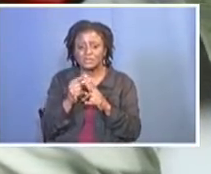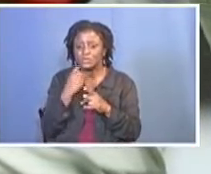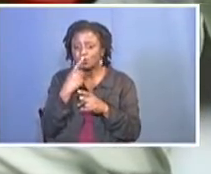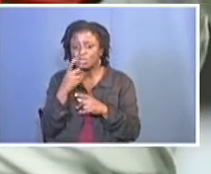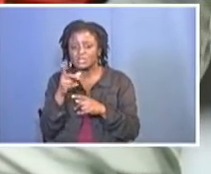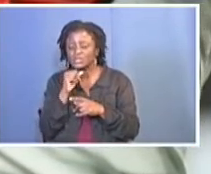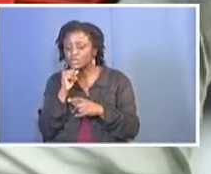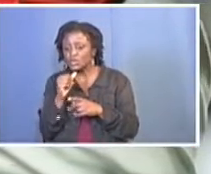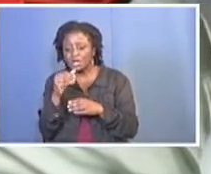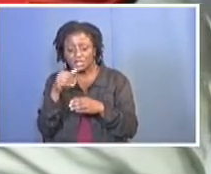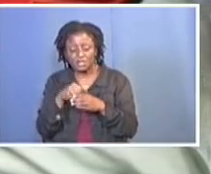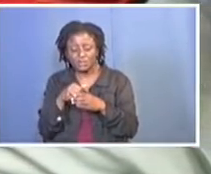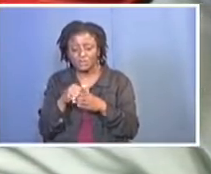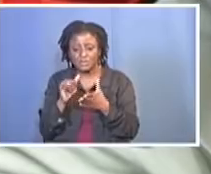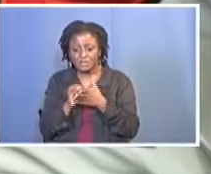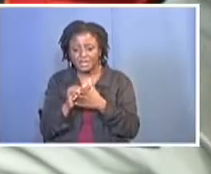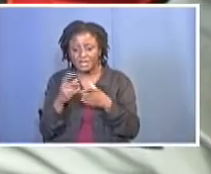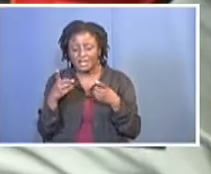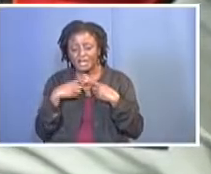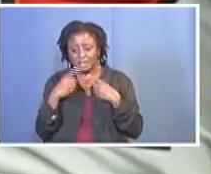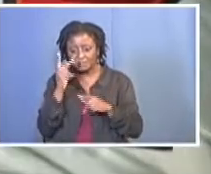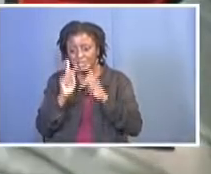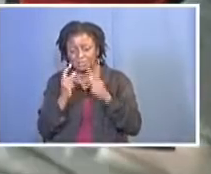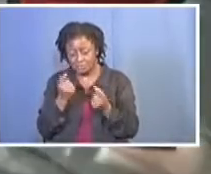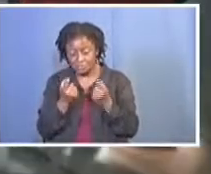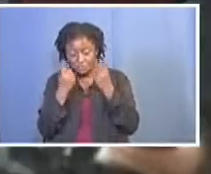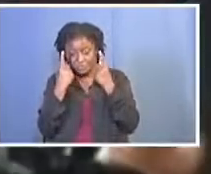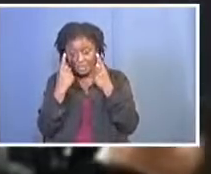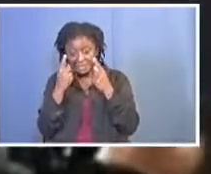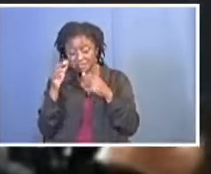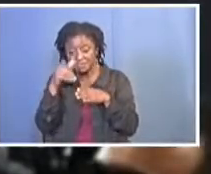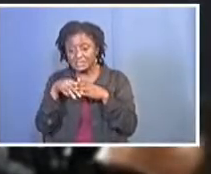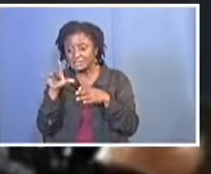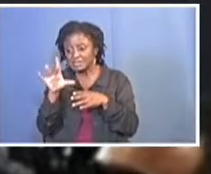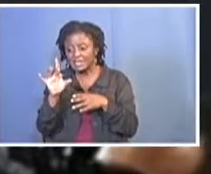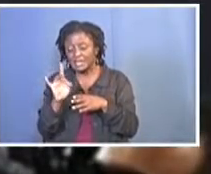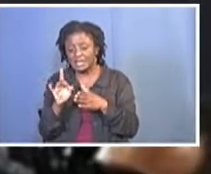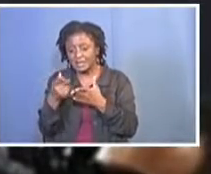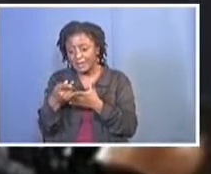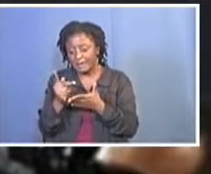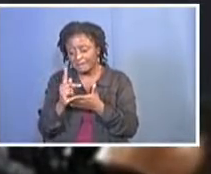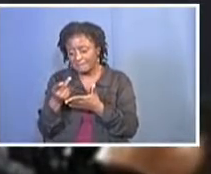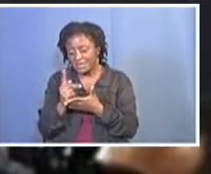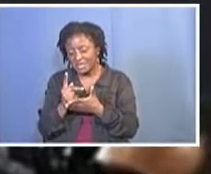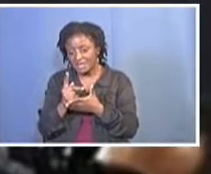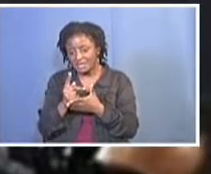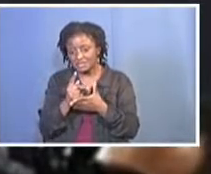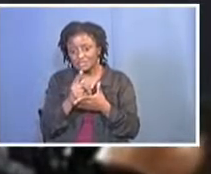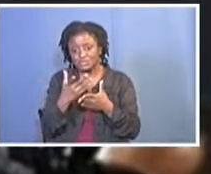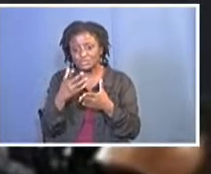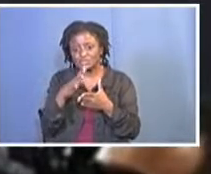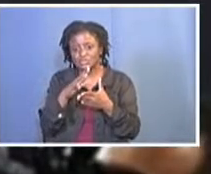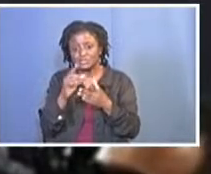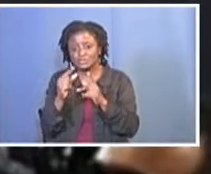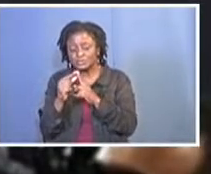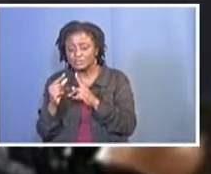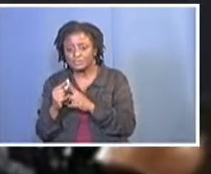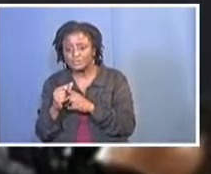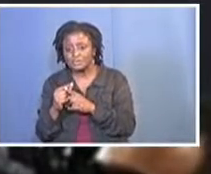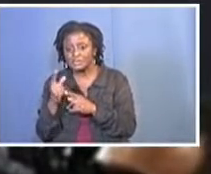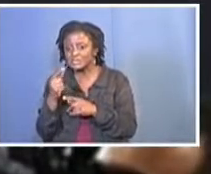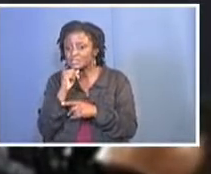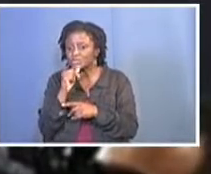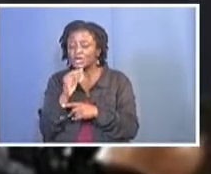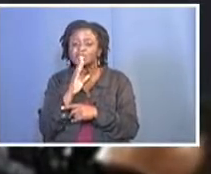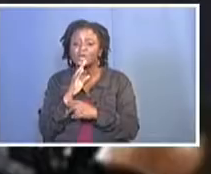a multitude of eyebrows. In his 8-page dissertation released on Tuesday morning via his Instagram account, Brady offers not a single